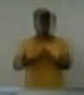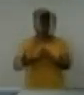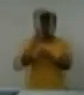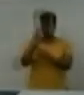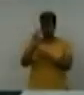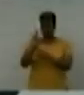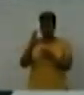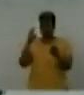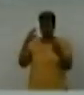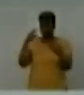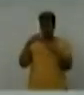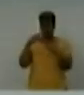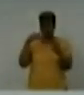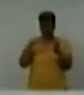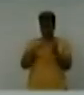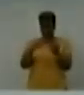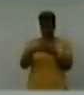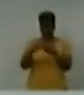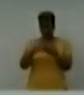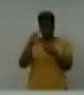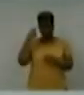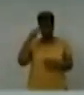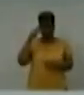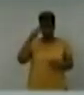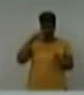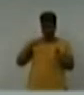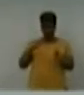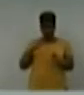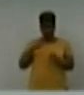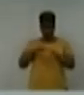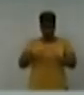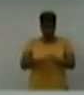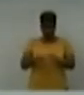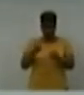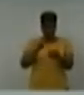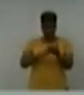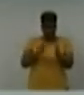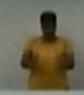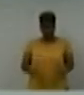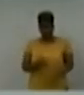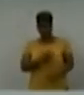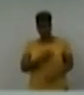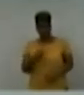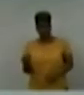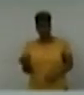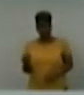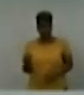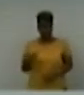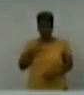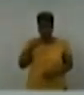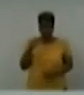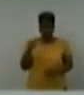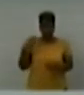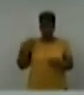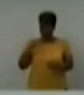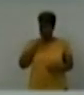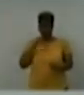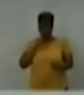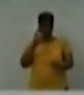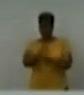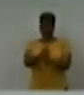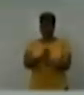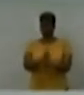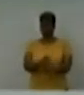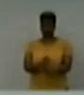.4 million less than was budgeted for in 2019. The theme for the 2020 budget